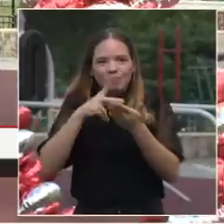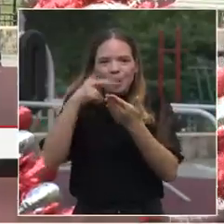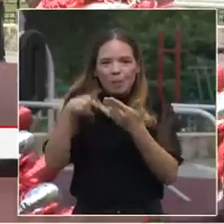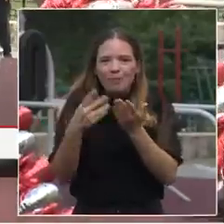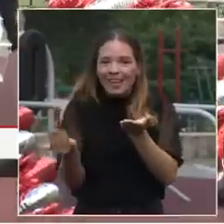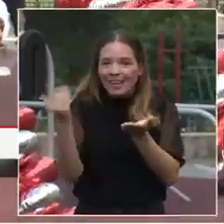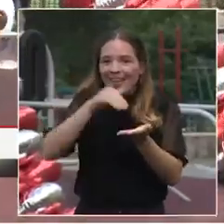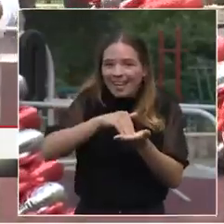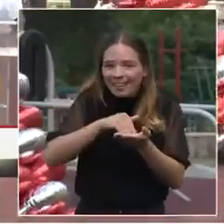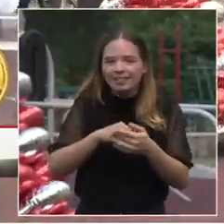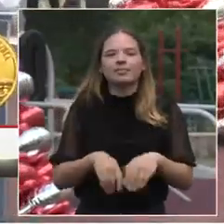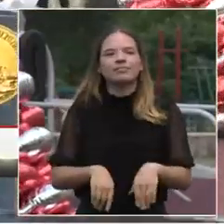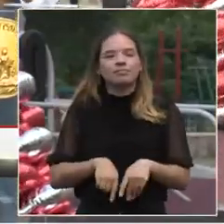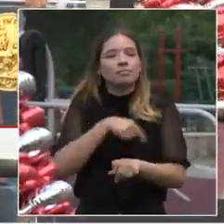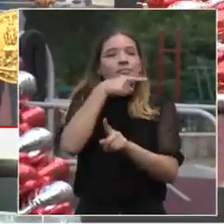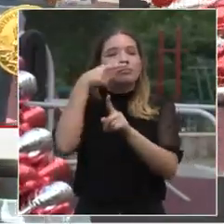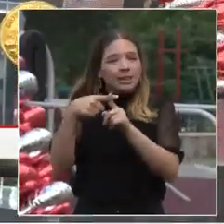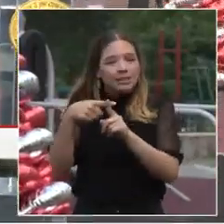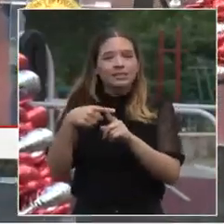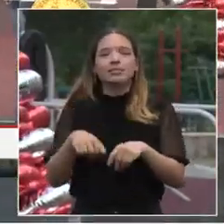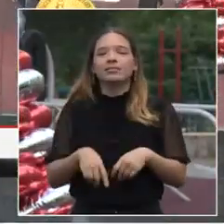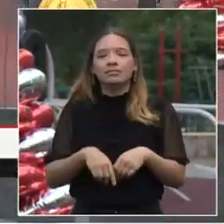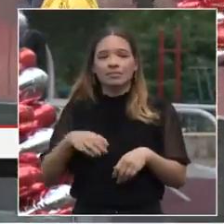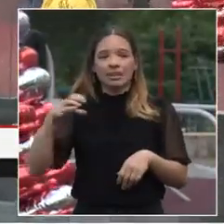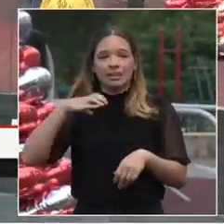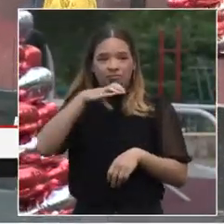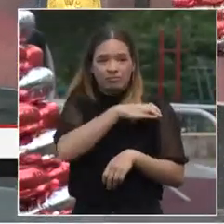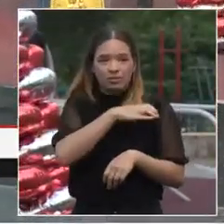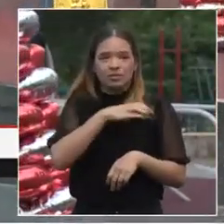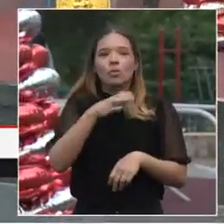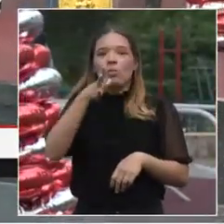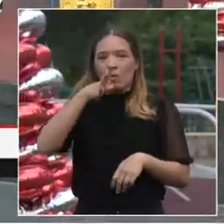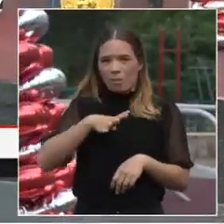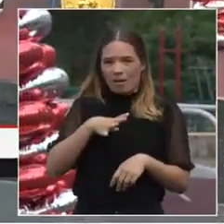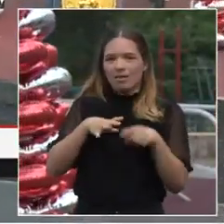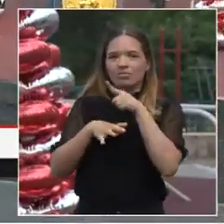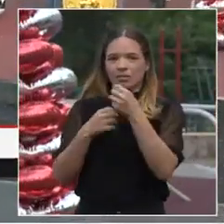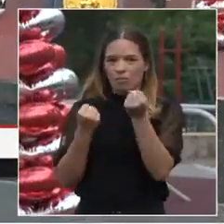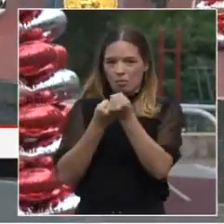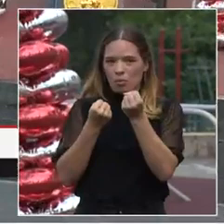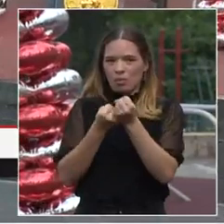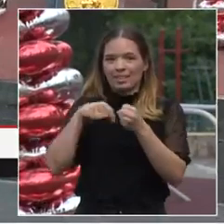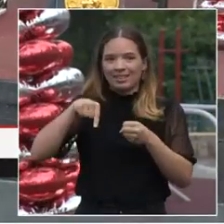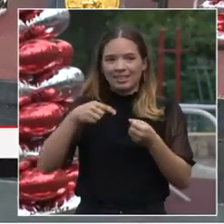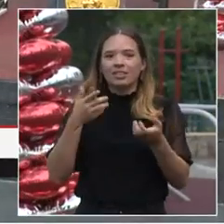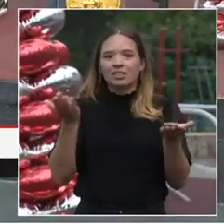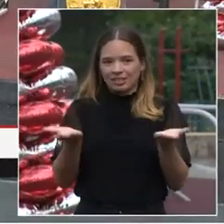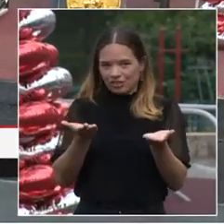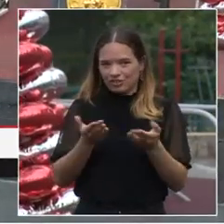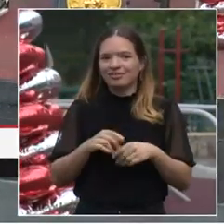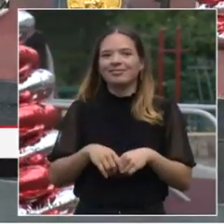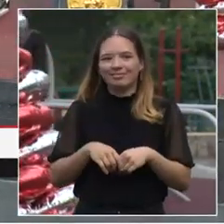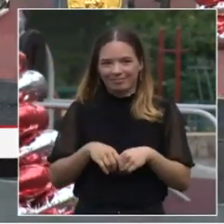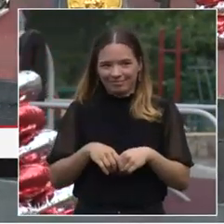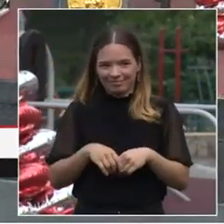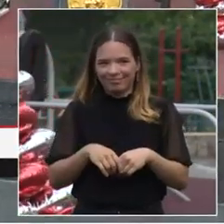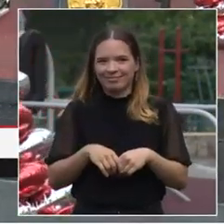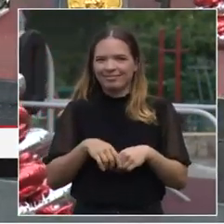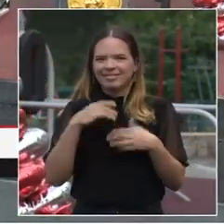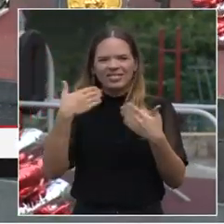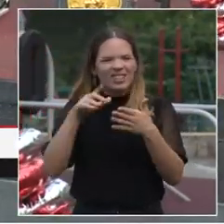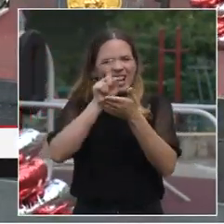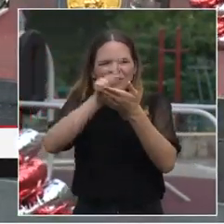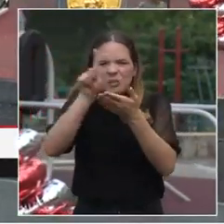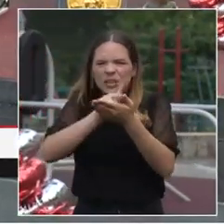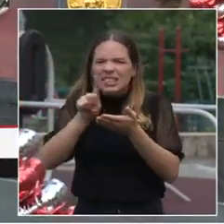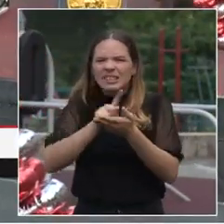Councilmember Lewis George for her steadfast advocacy on behalf of Ward 4, but seniors in particular. There's not a week that goes by that she isn't